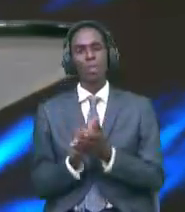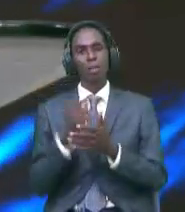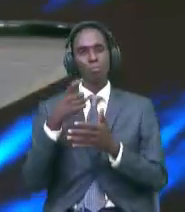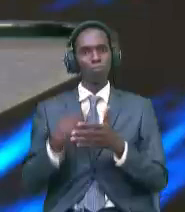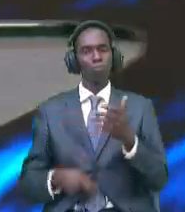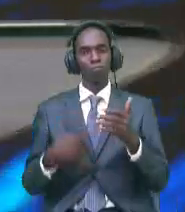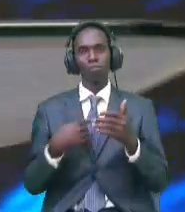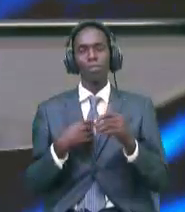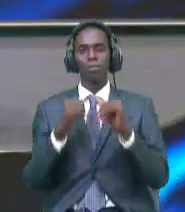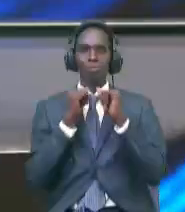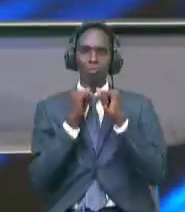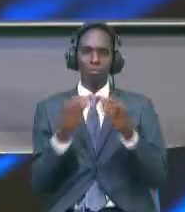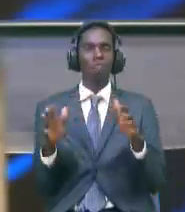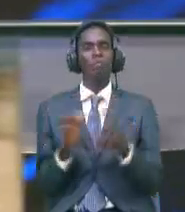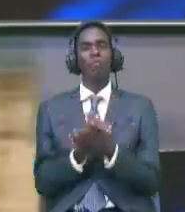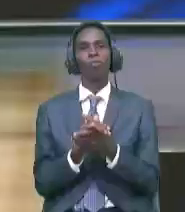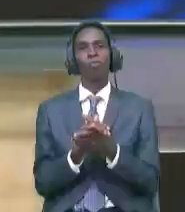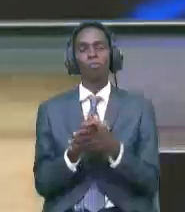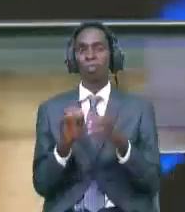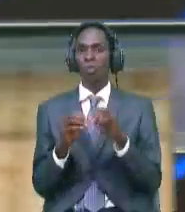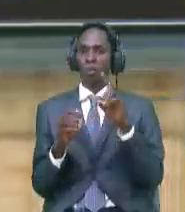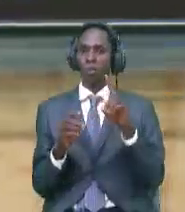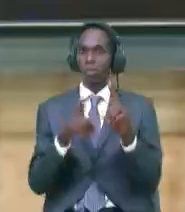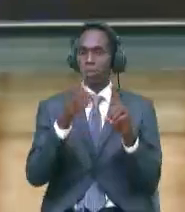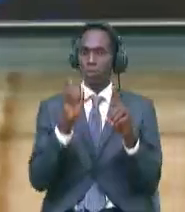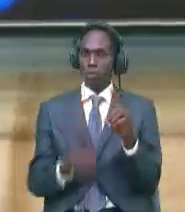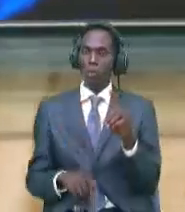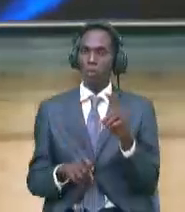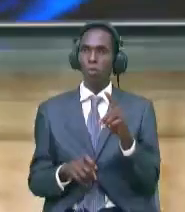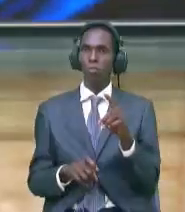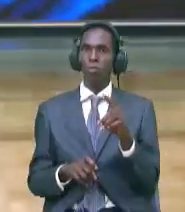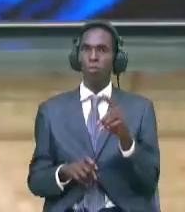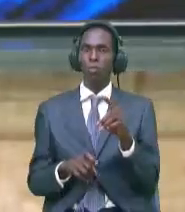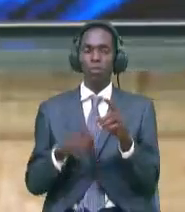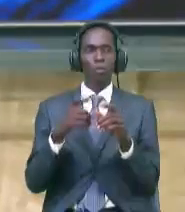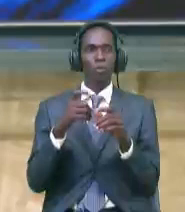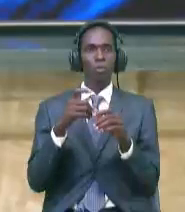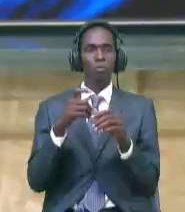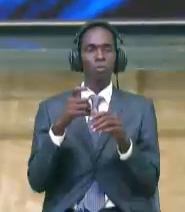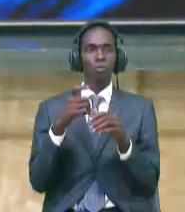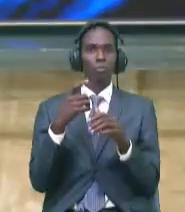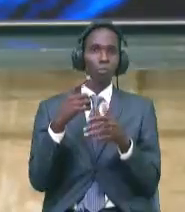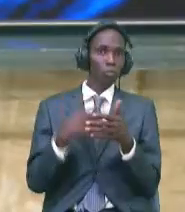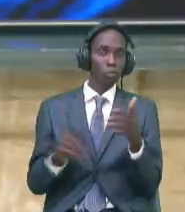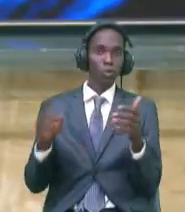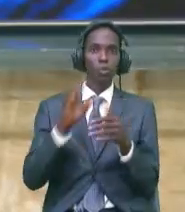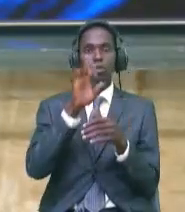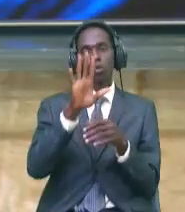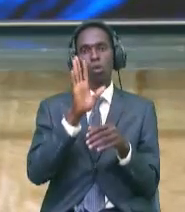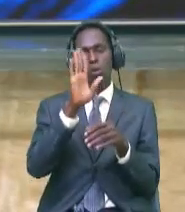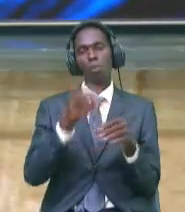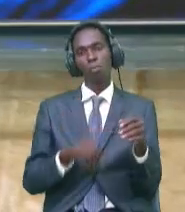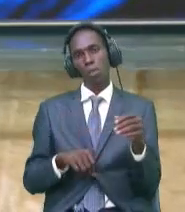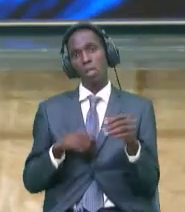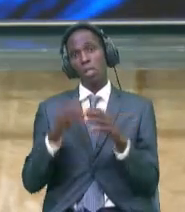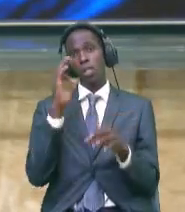Number one, it will cost you your pride. If you're proud and you're coming to God, before